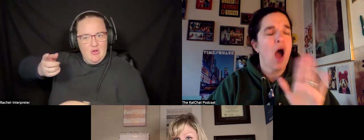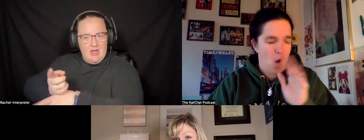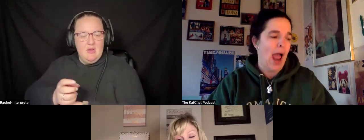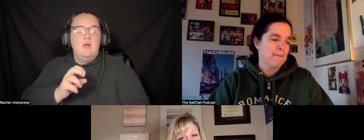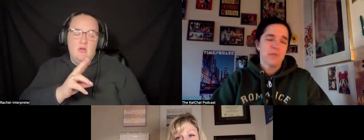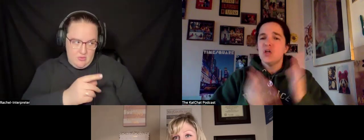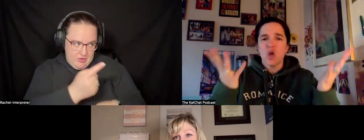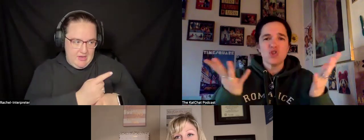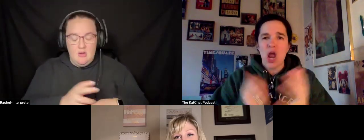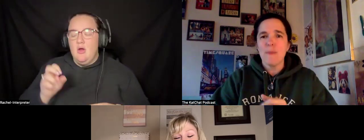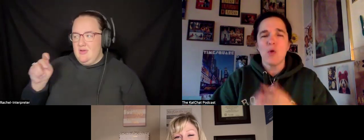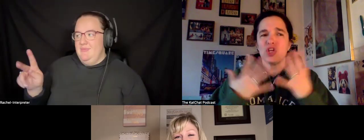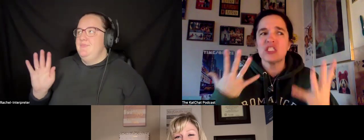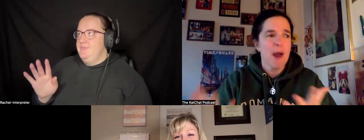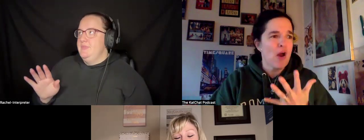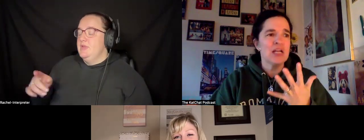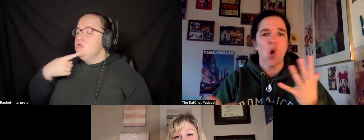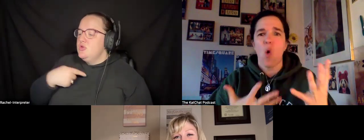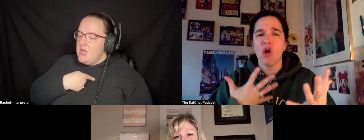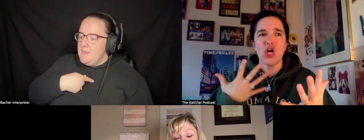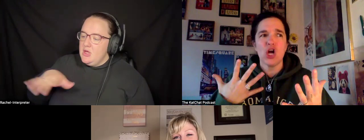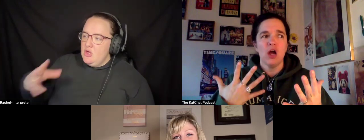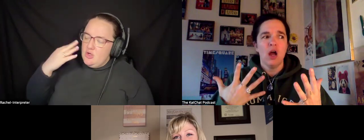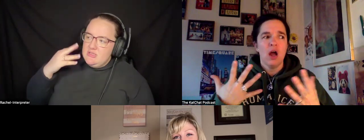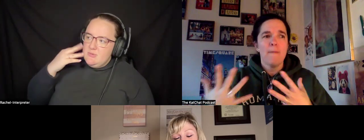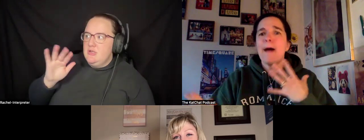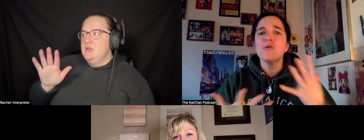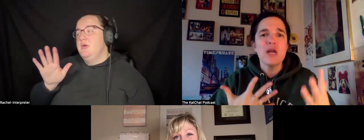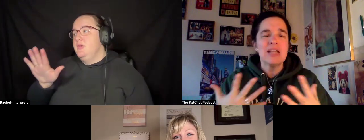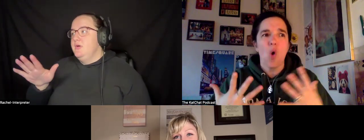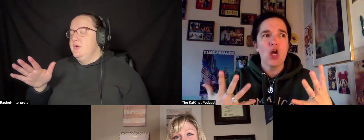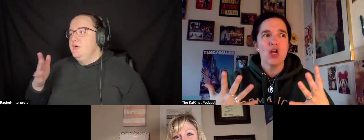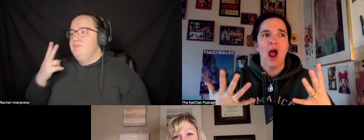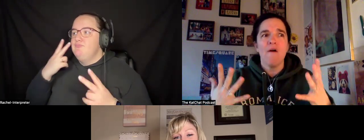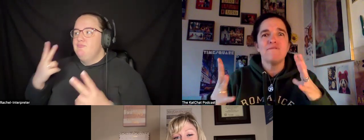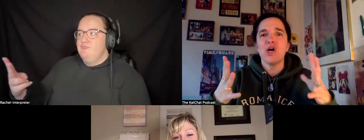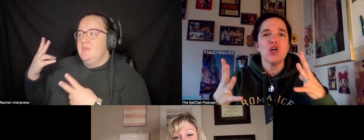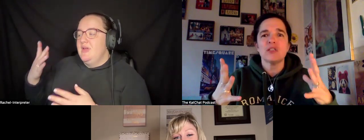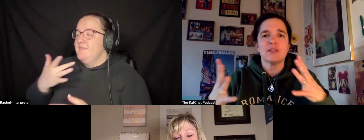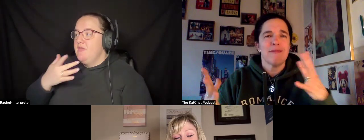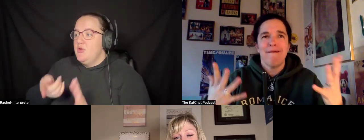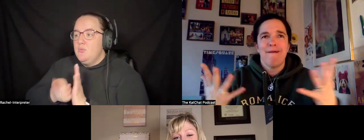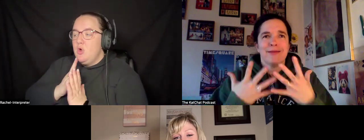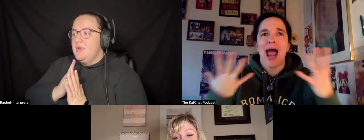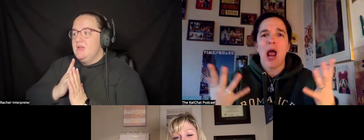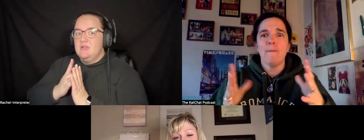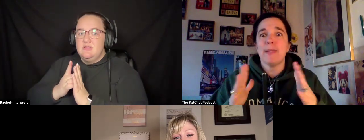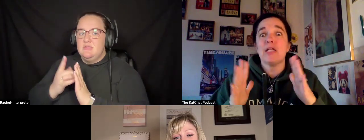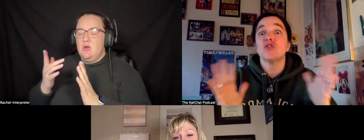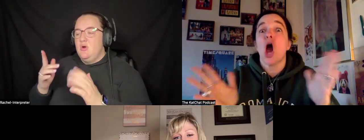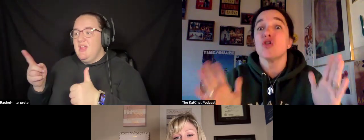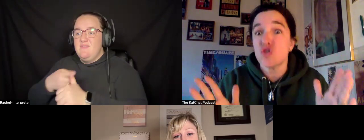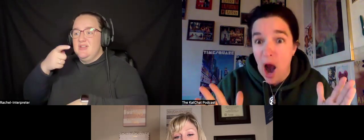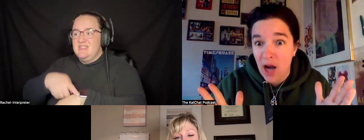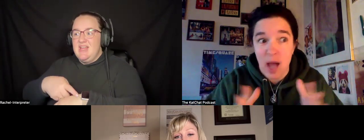cruise? Okay. So share me with your experience or your memories or your like, first time